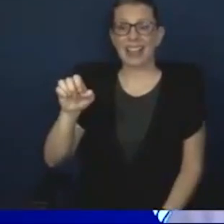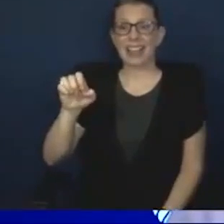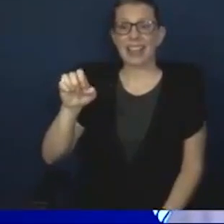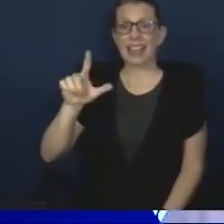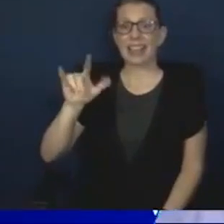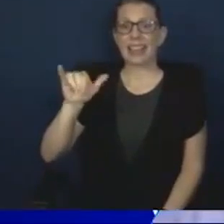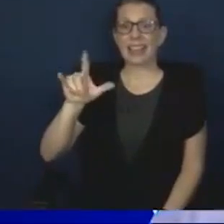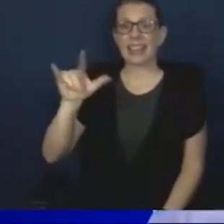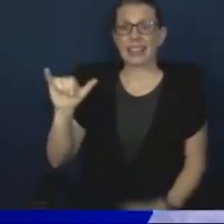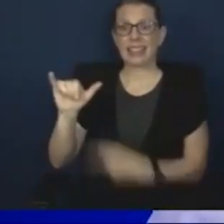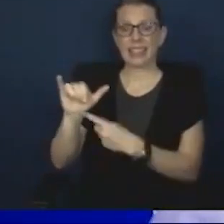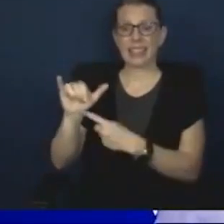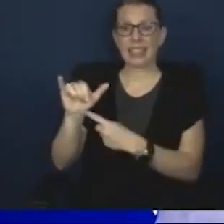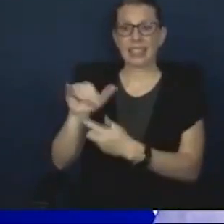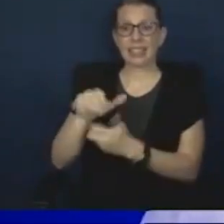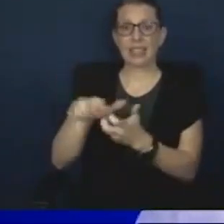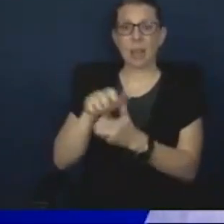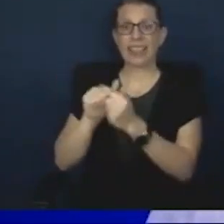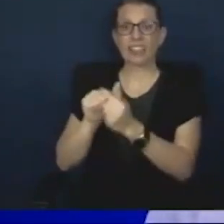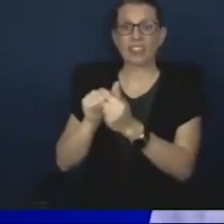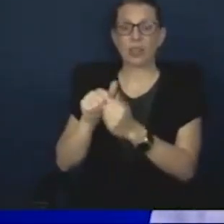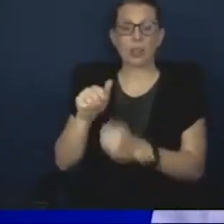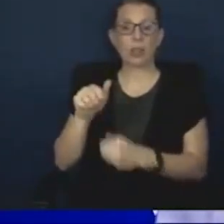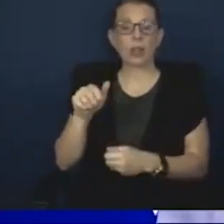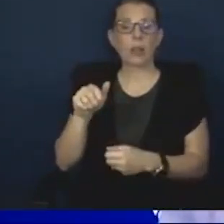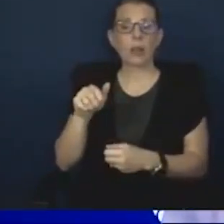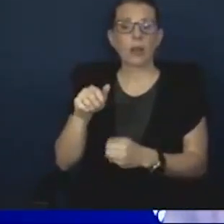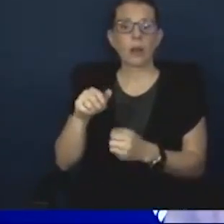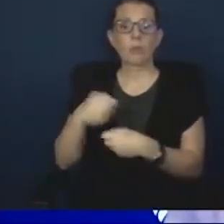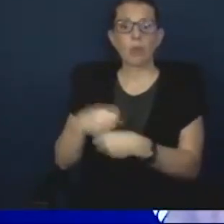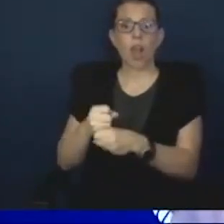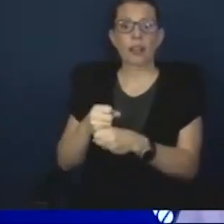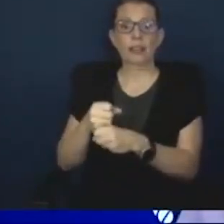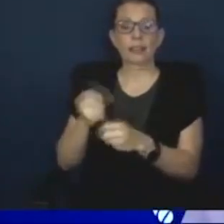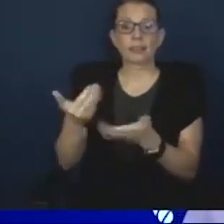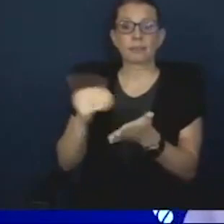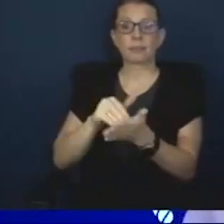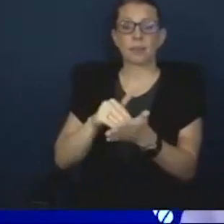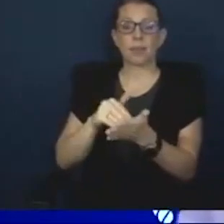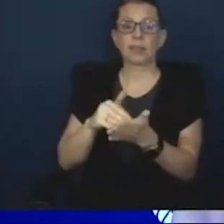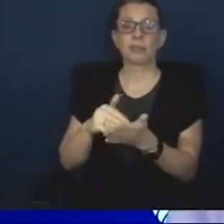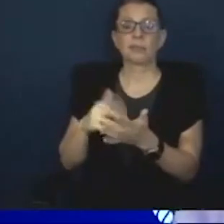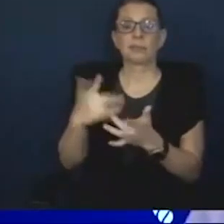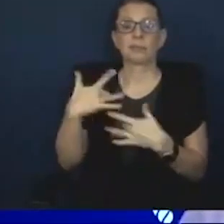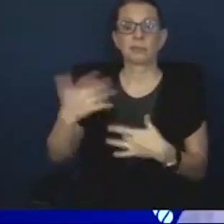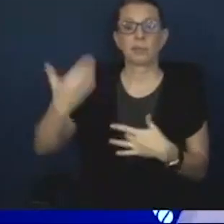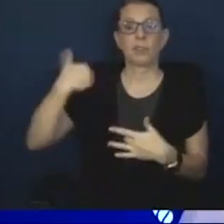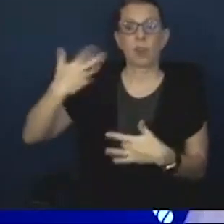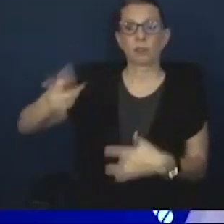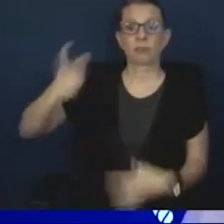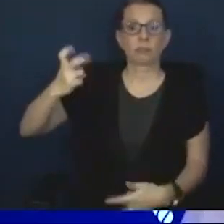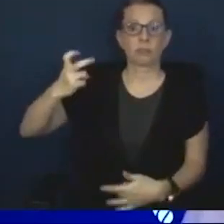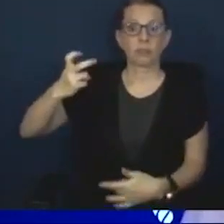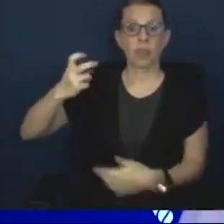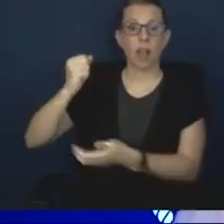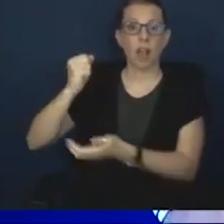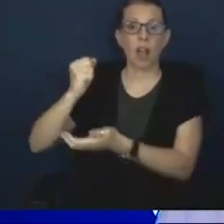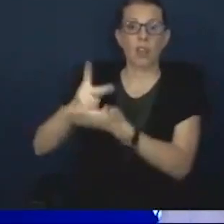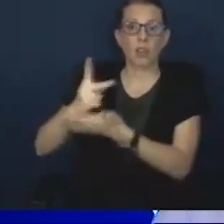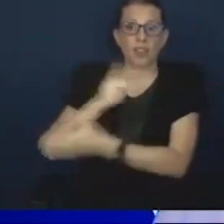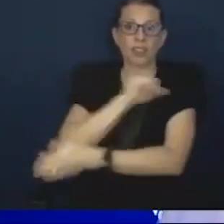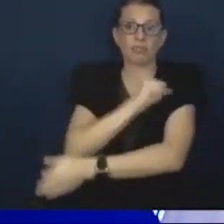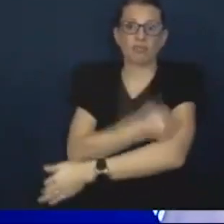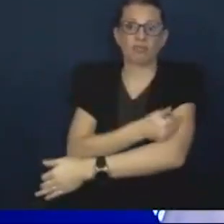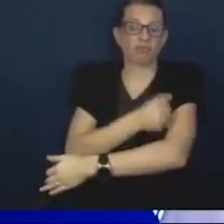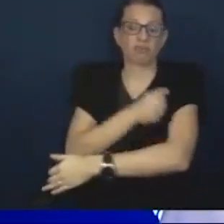product again. Initially, it was taken out of circulation, out of authorization, because of other circulating variants. And